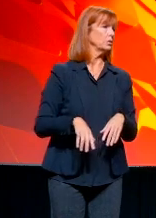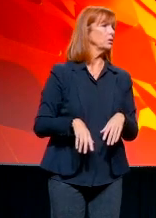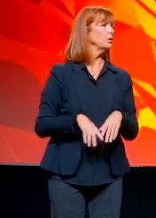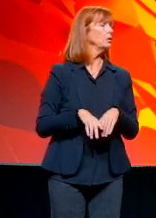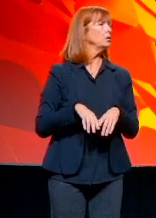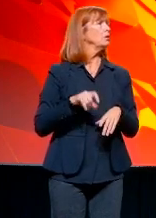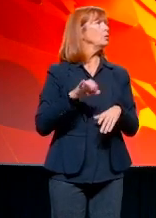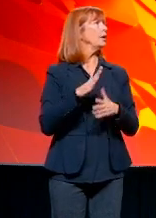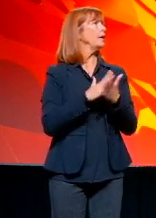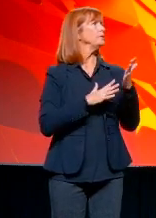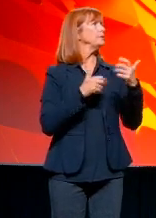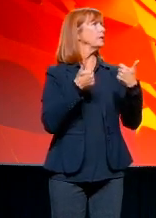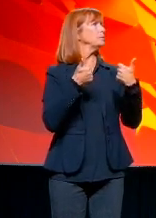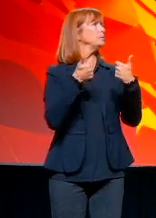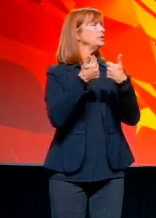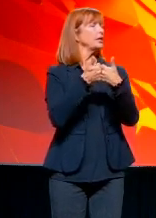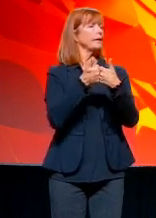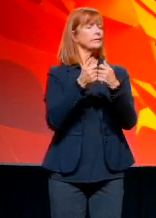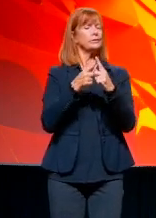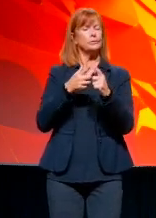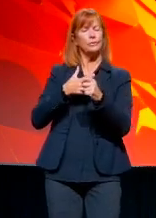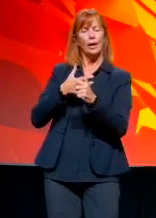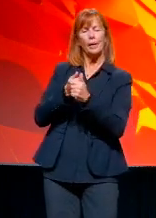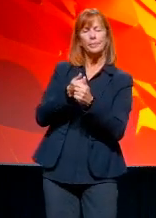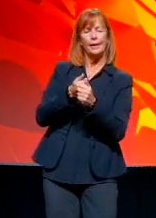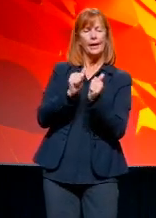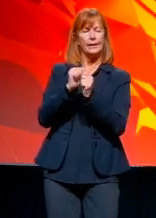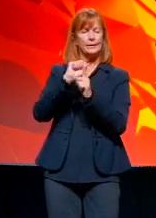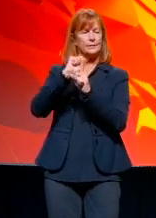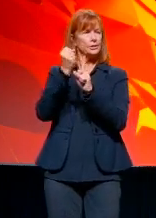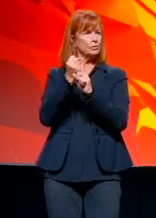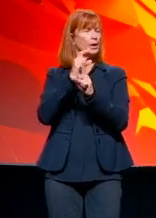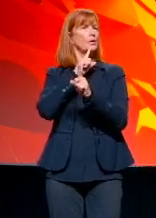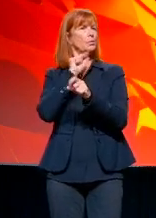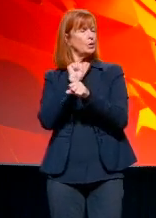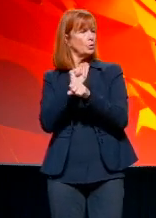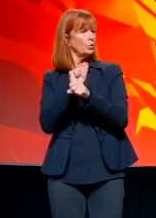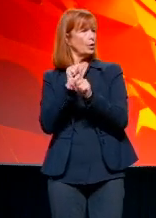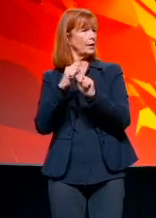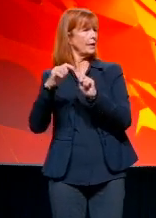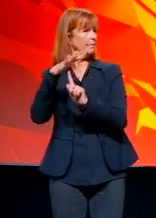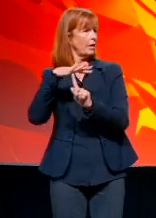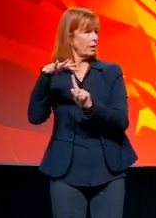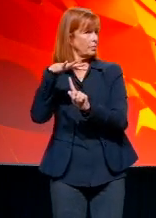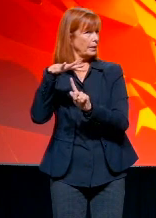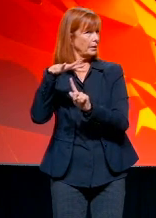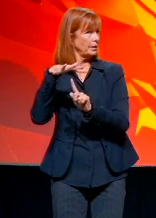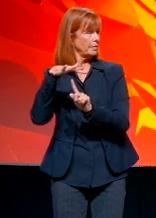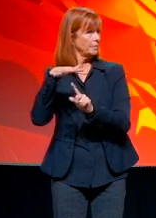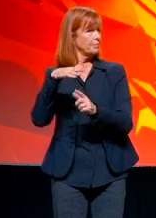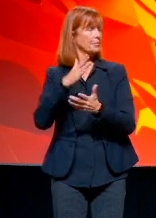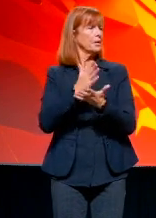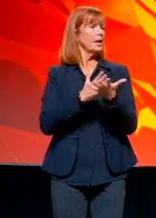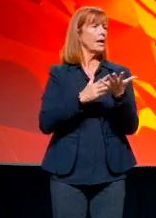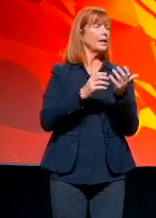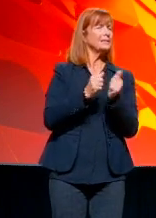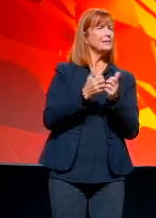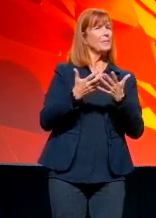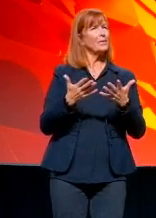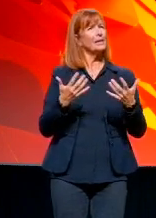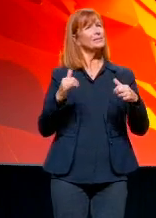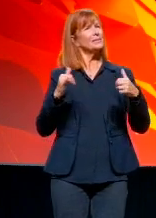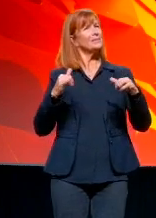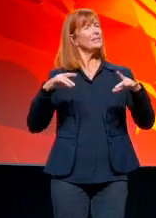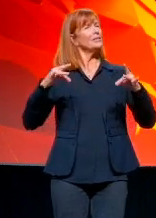challenges, how do we actually orchestrate the simulation that mimic the real world environment? And some of the physical phenomena are still incredibly hard